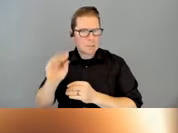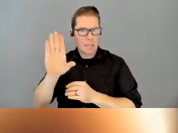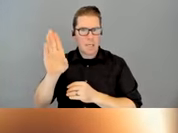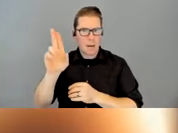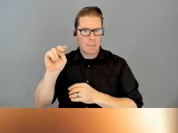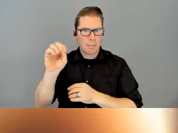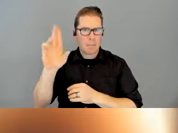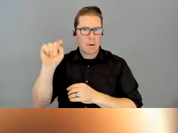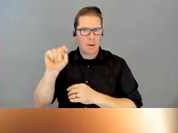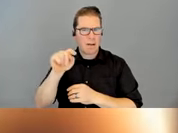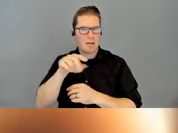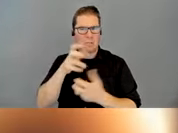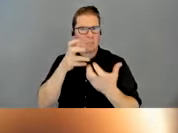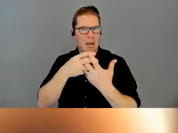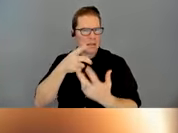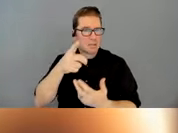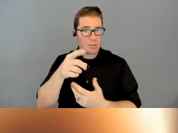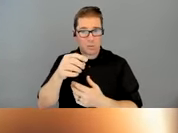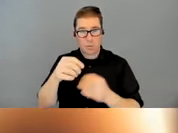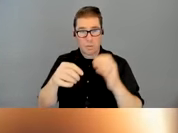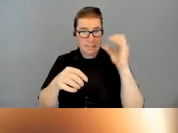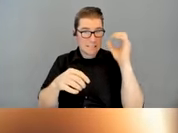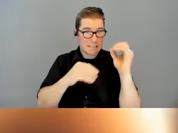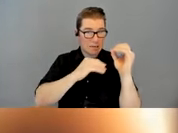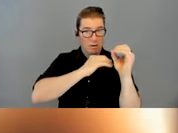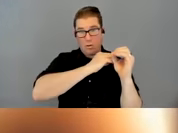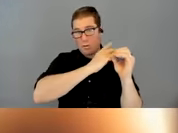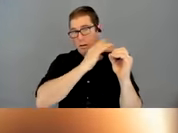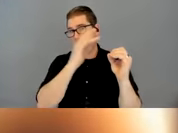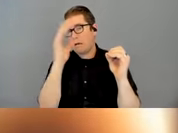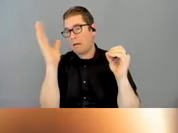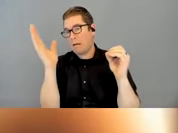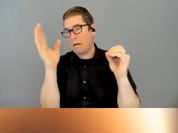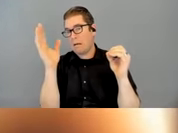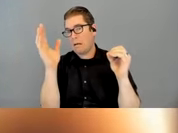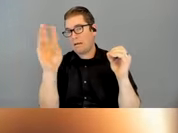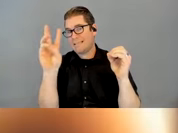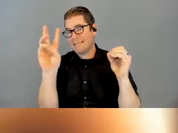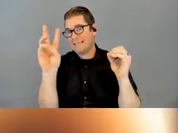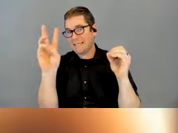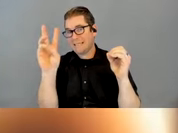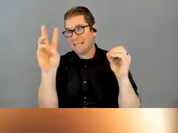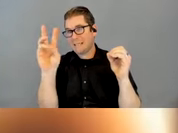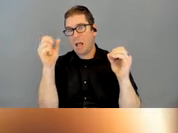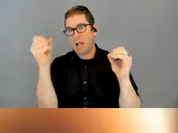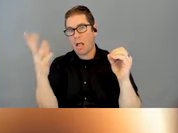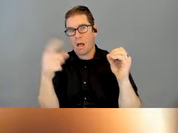I just gave you? 0 being not at all, and 6 being very much,